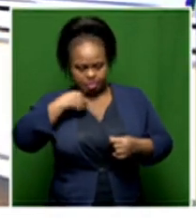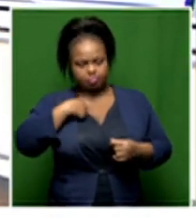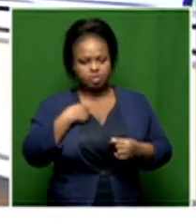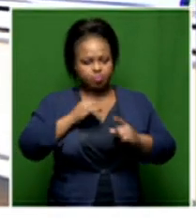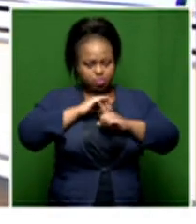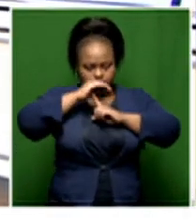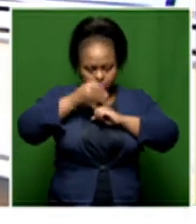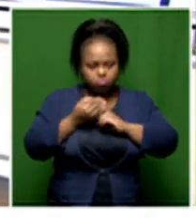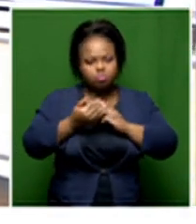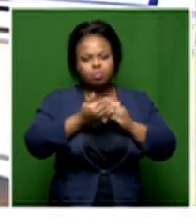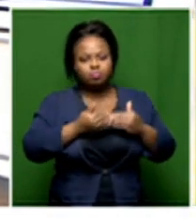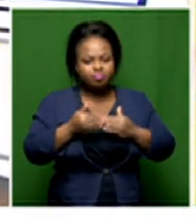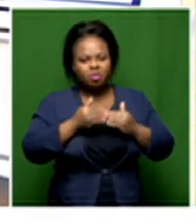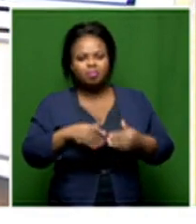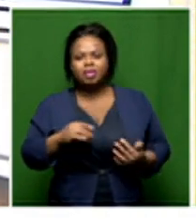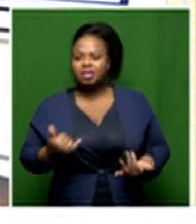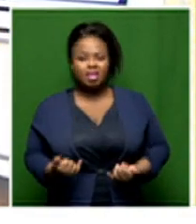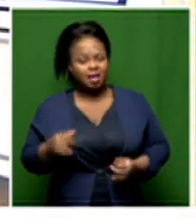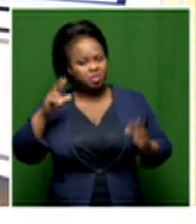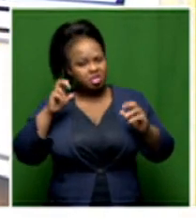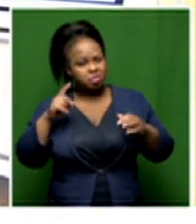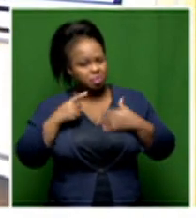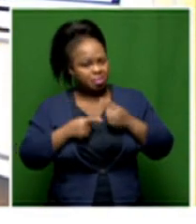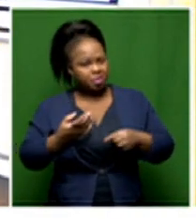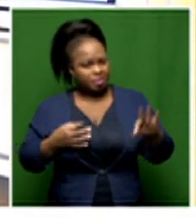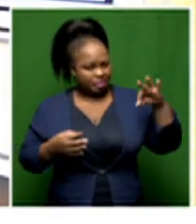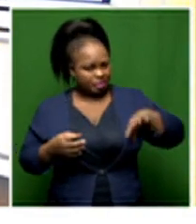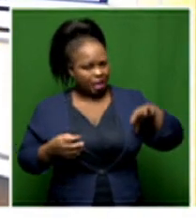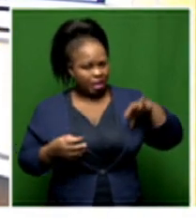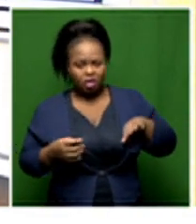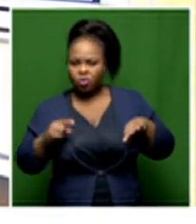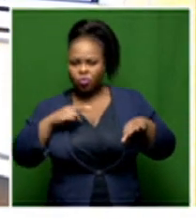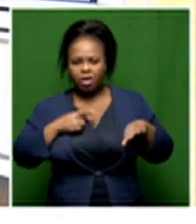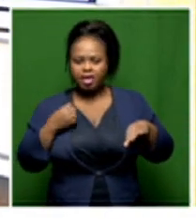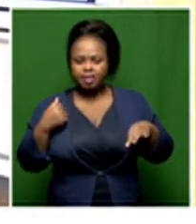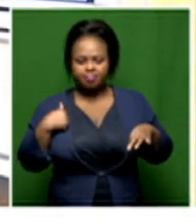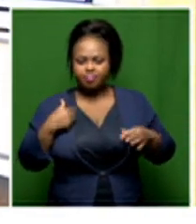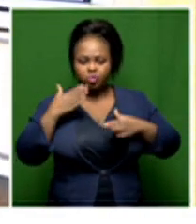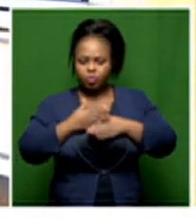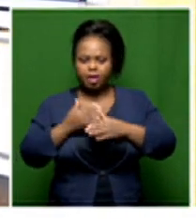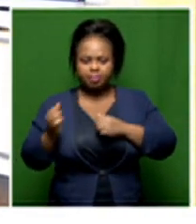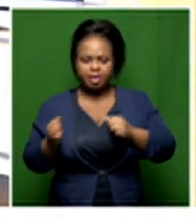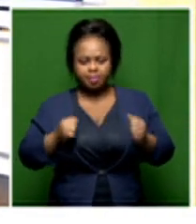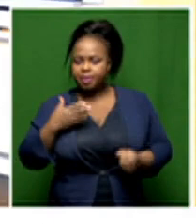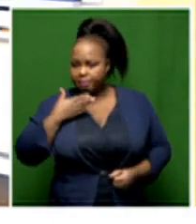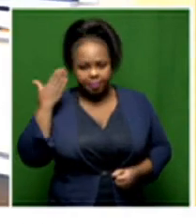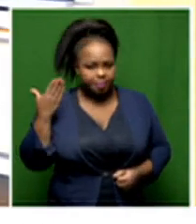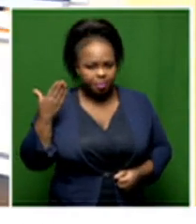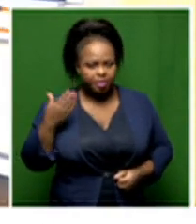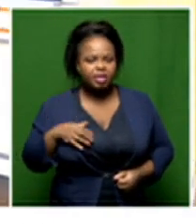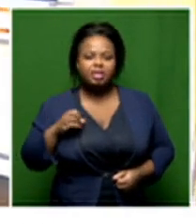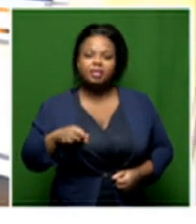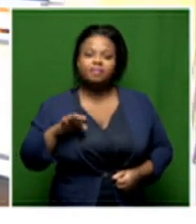measures, the remuneration around that, for example, if you're not a permanent employee, and if you